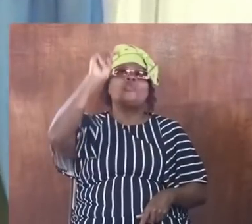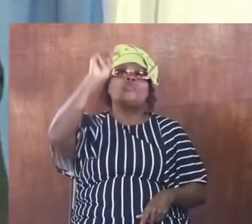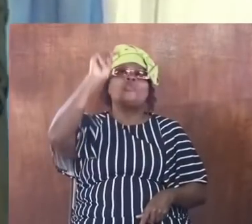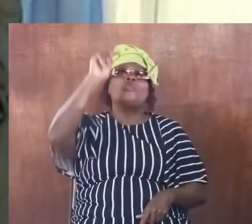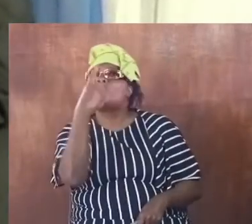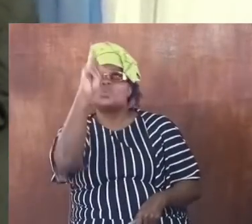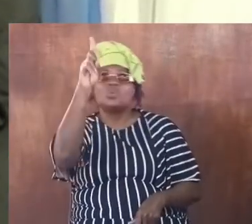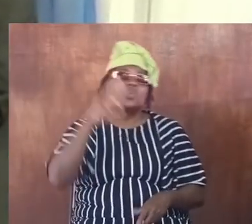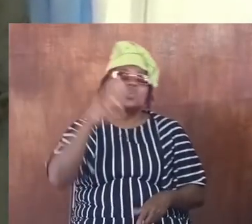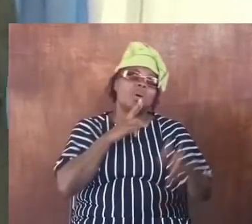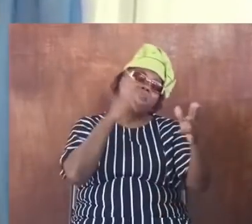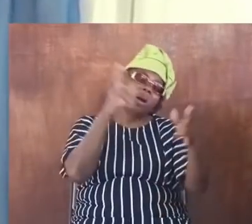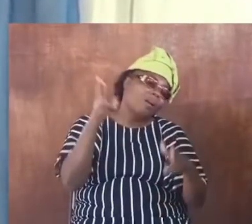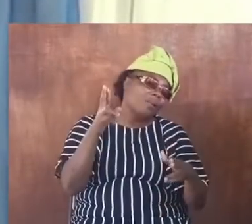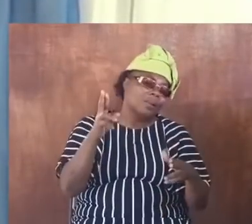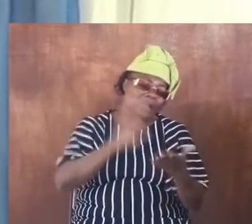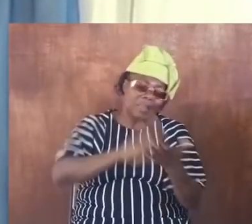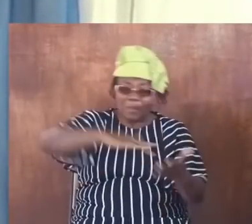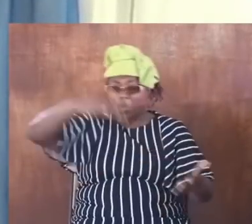presence.